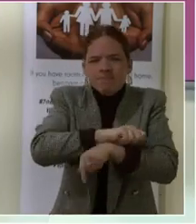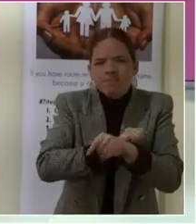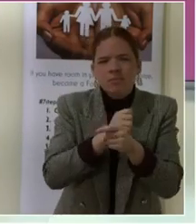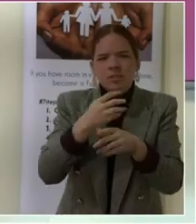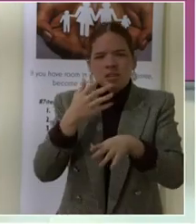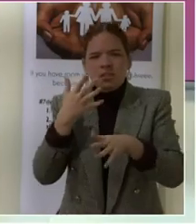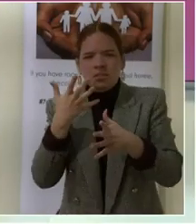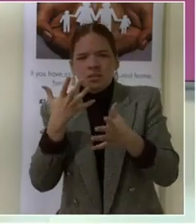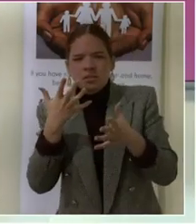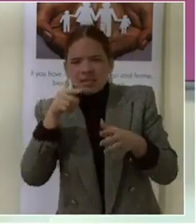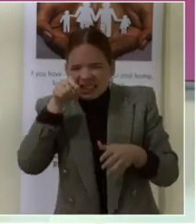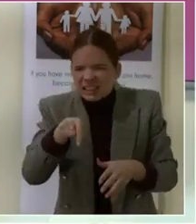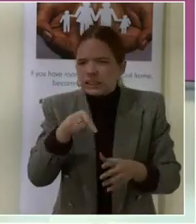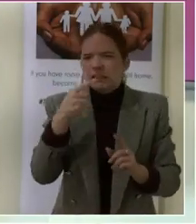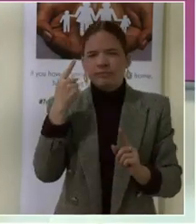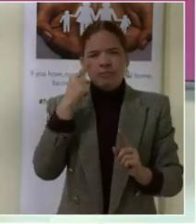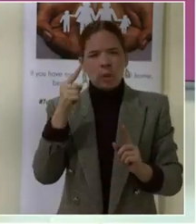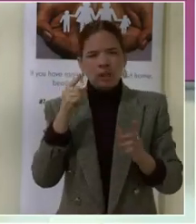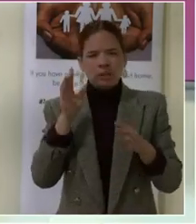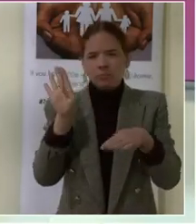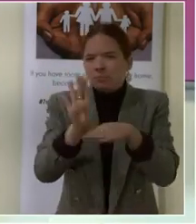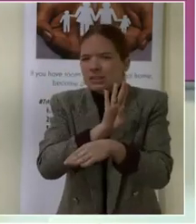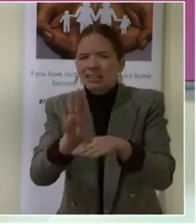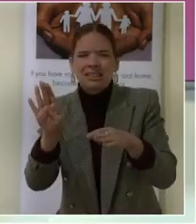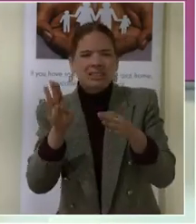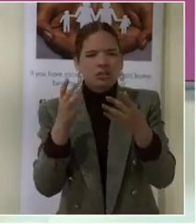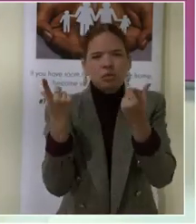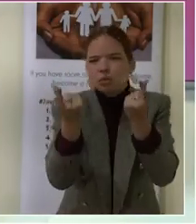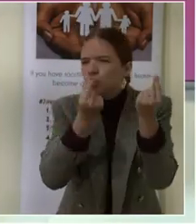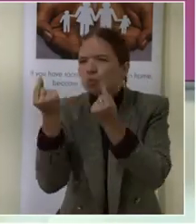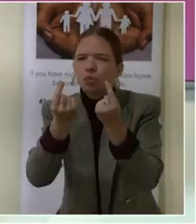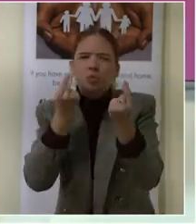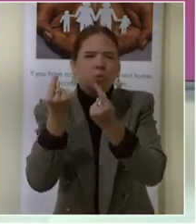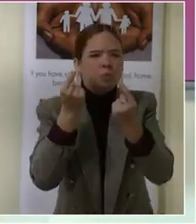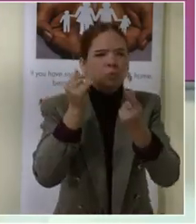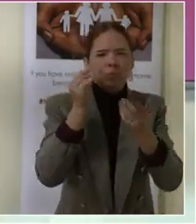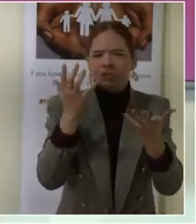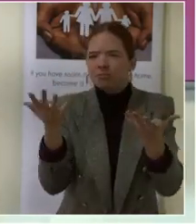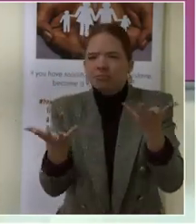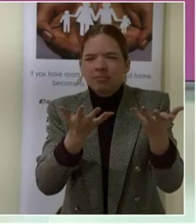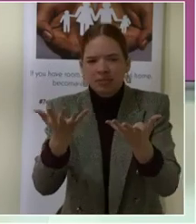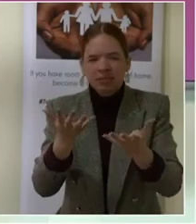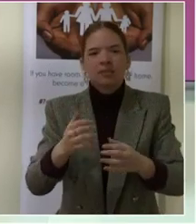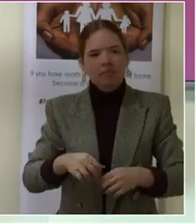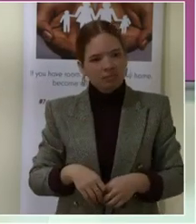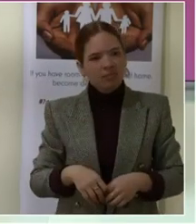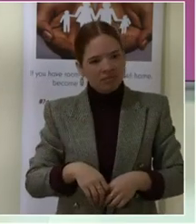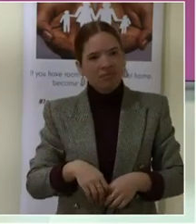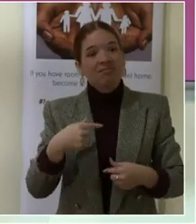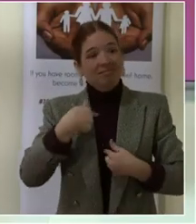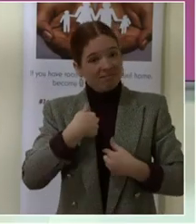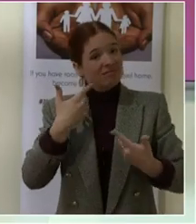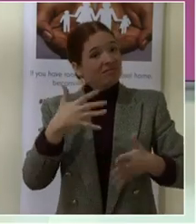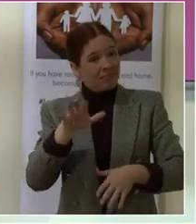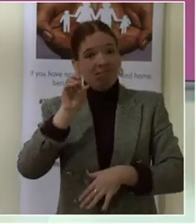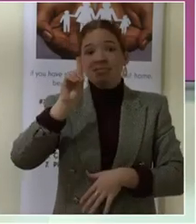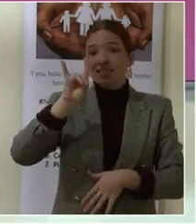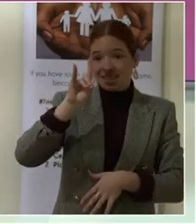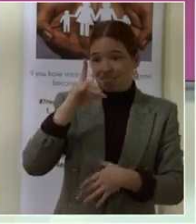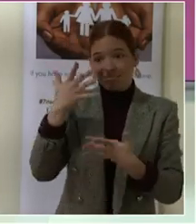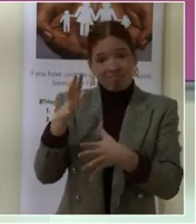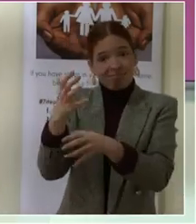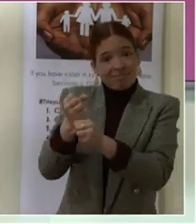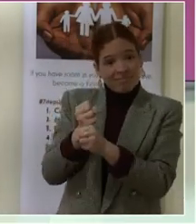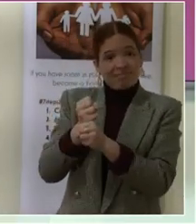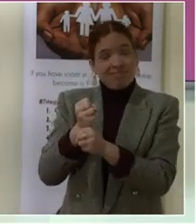into this establishment. This is what I need to do to get here. And I did get that job. And after